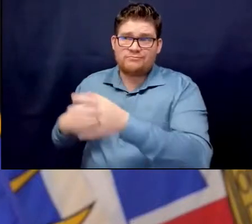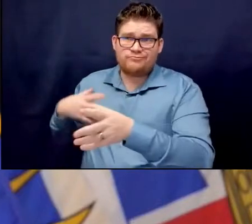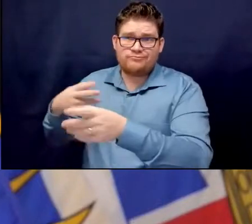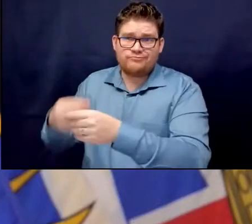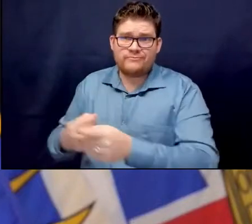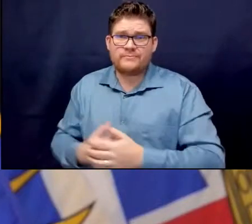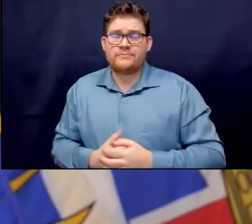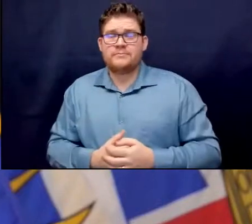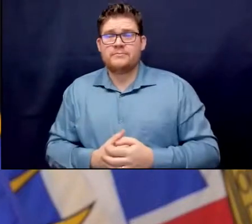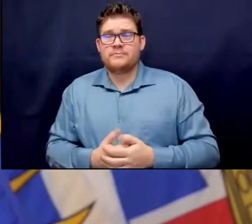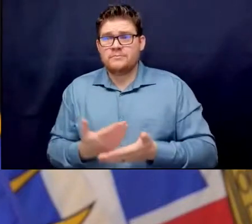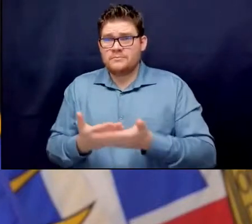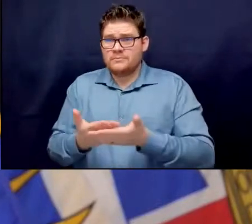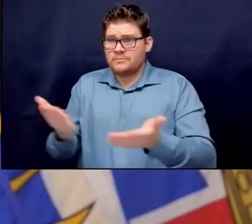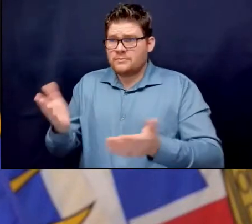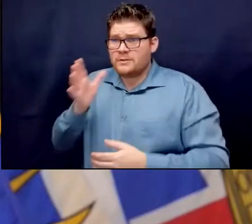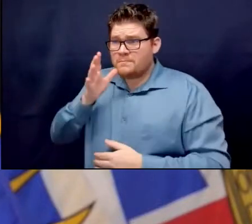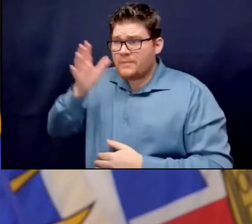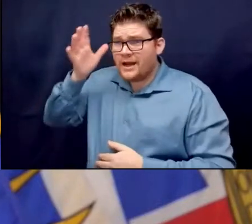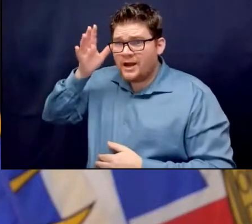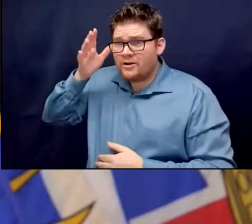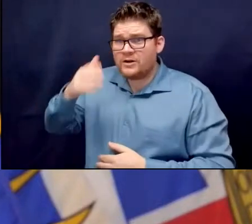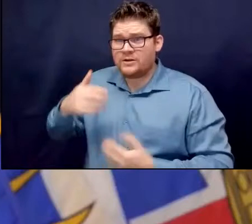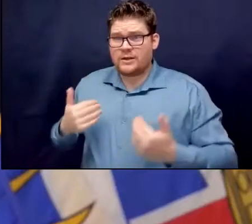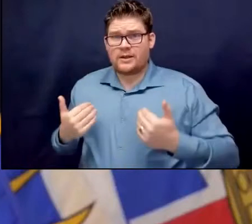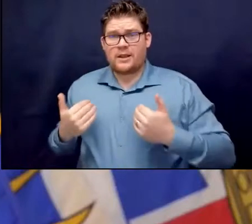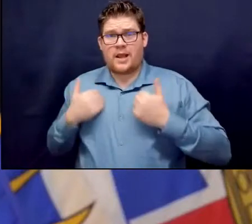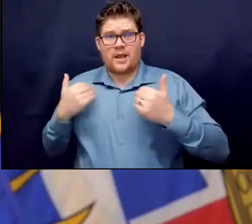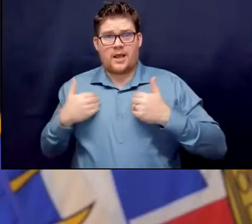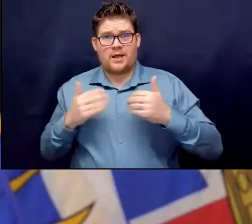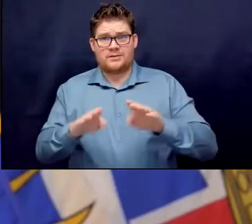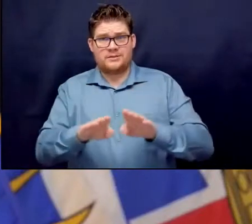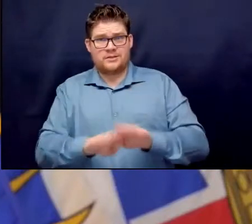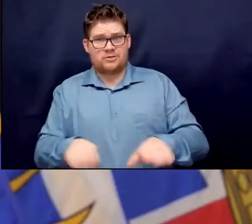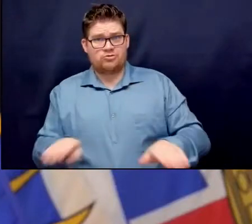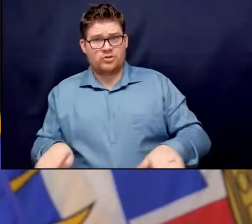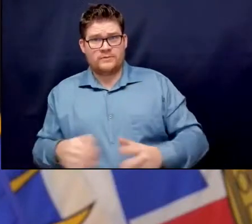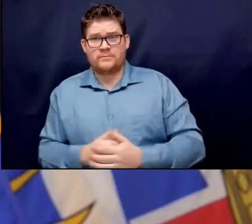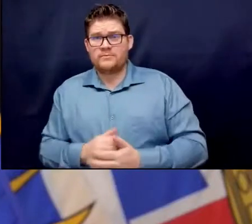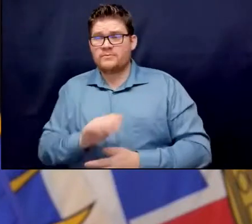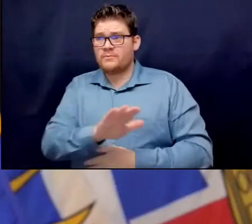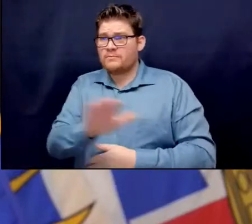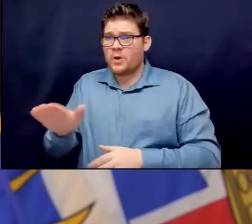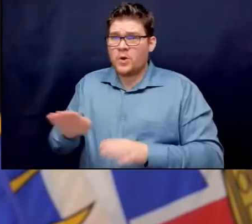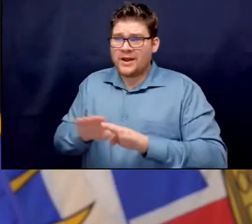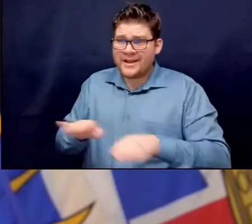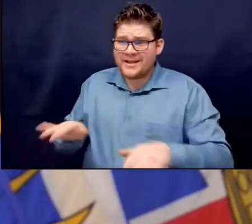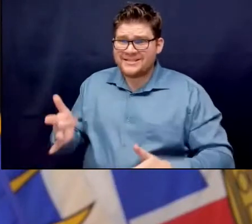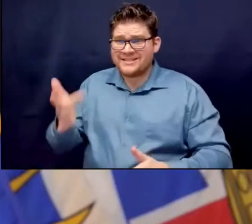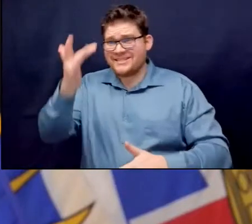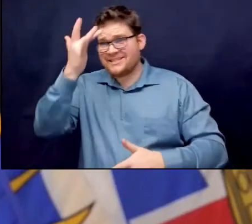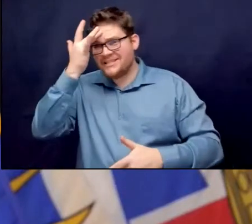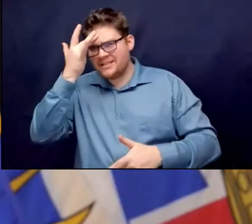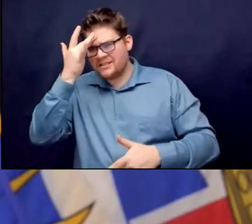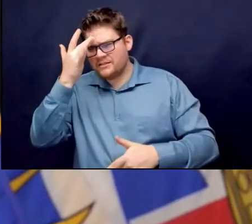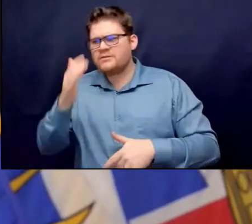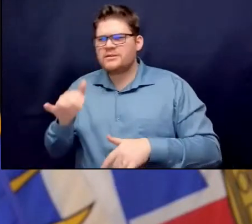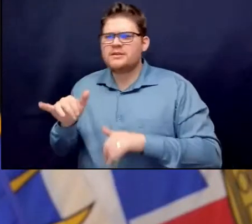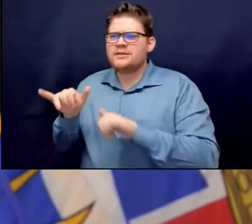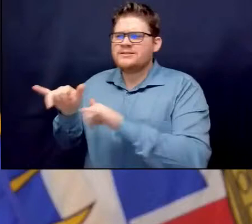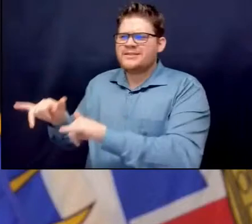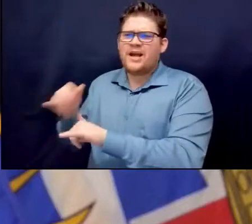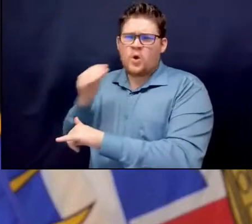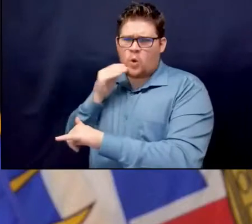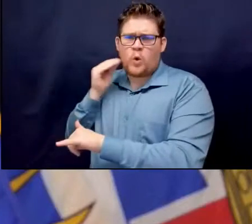or childcare, if your children are ill, please keep them home. If they have mild illness, they can return to